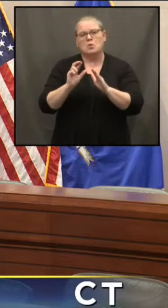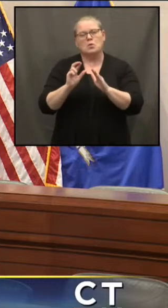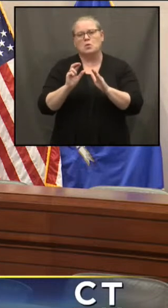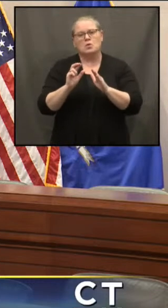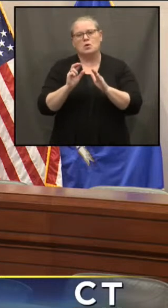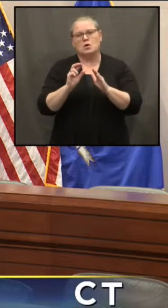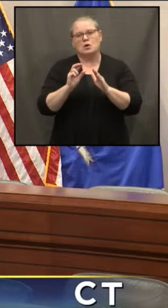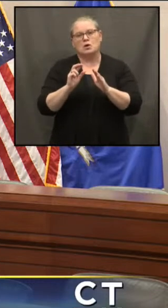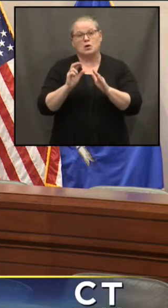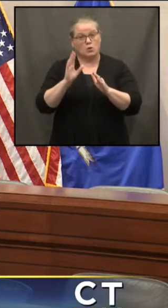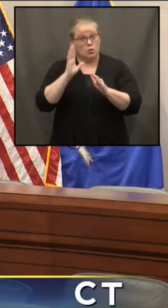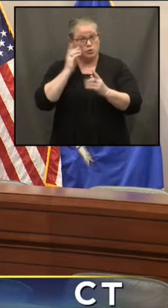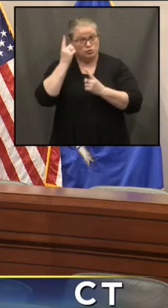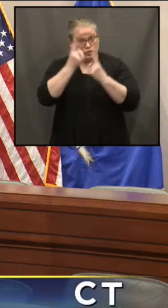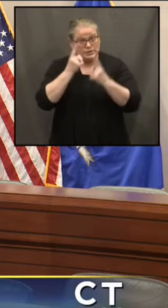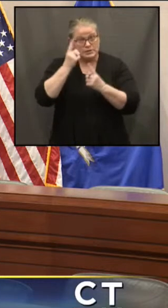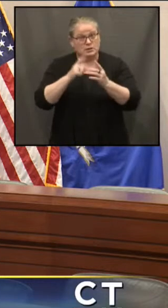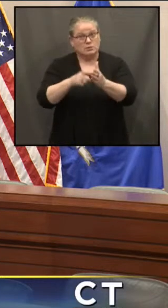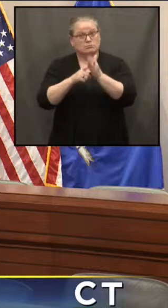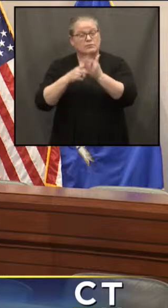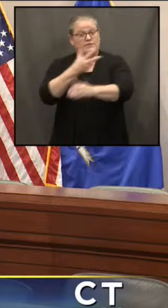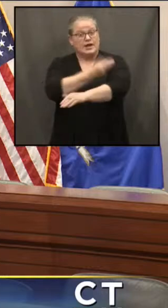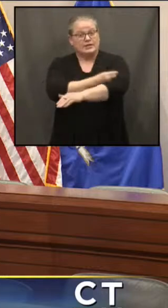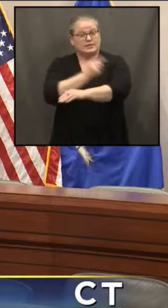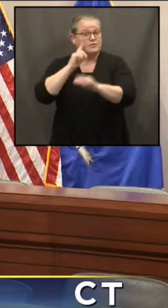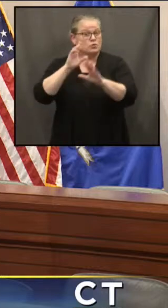consider mandating the vaccine for students?